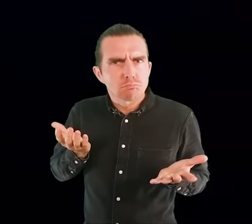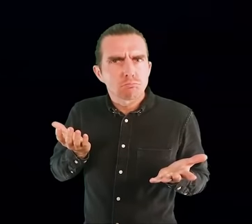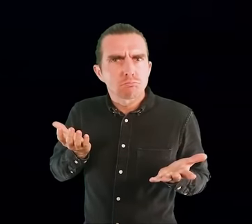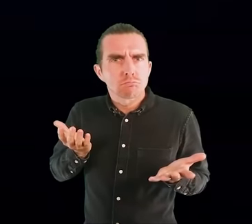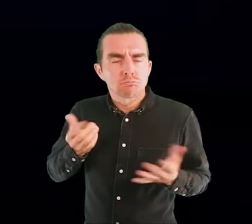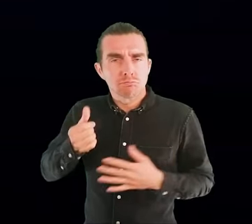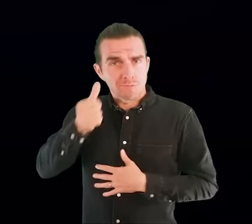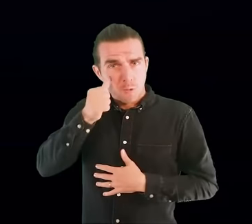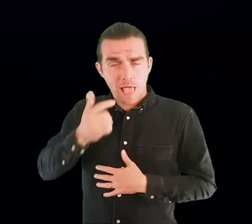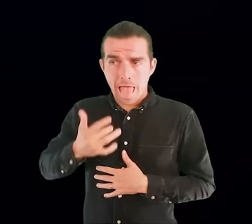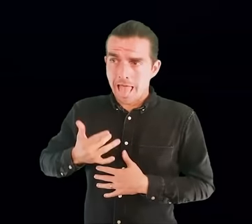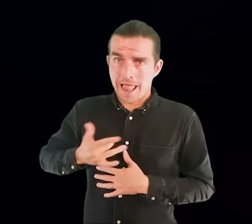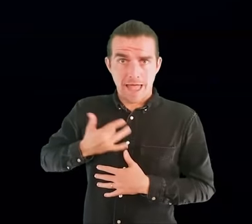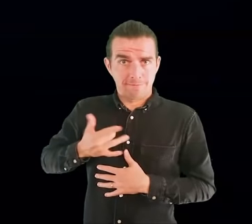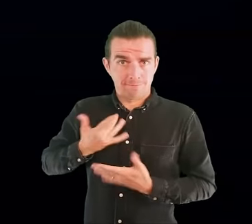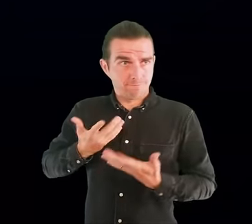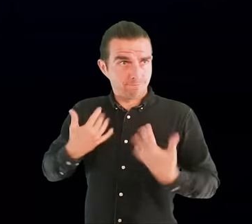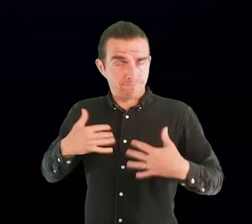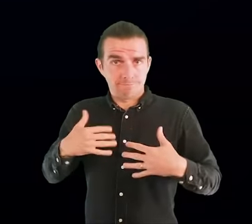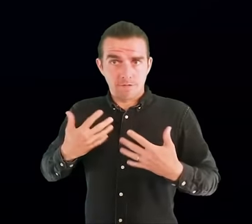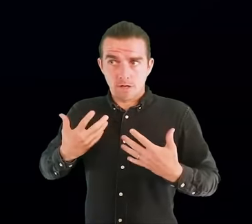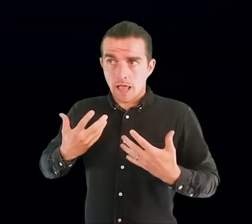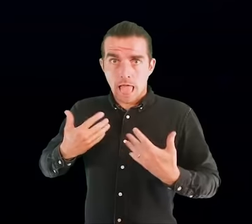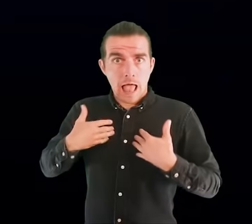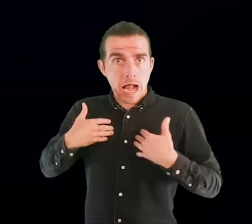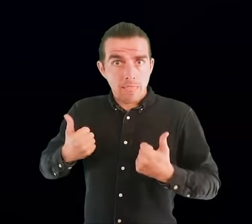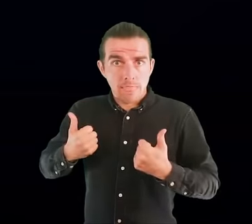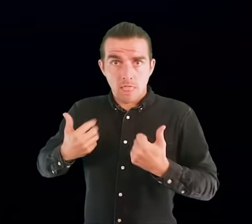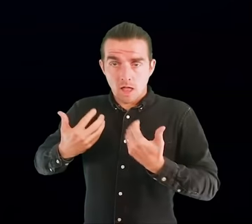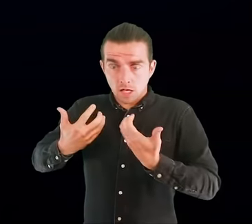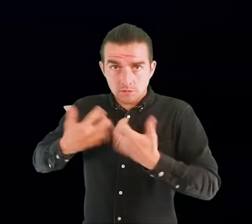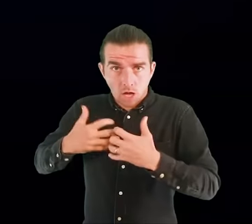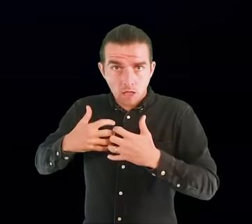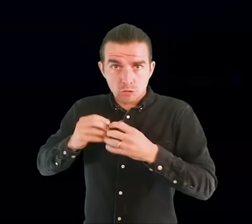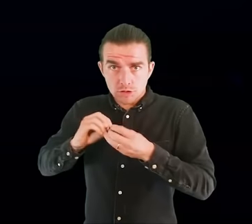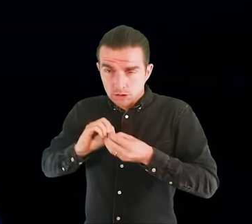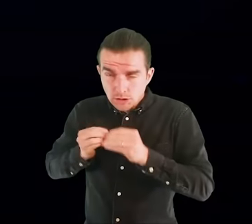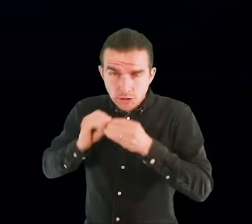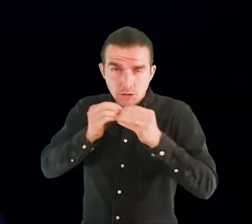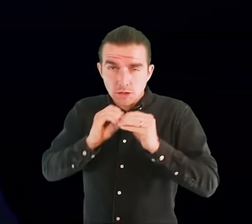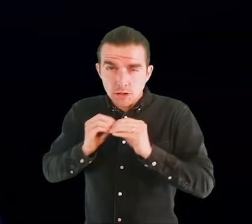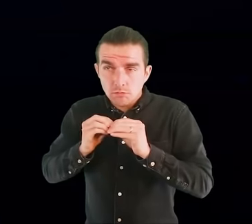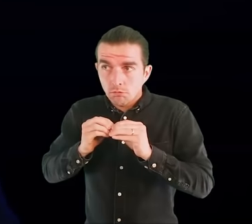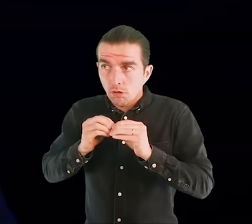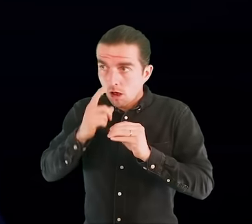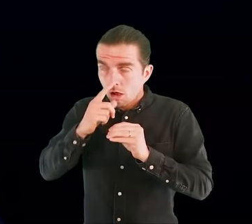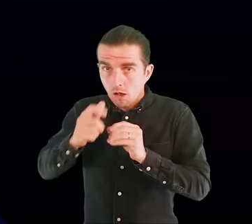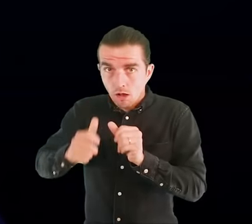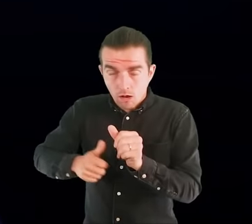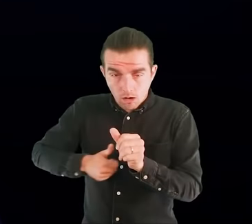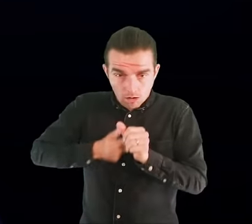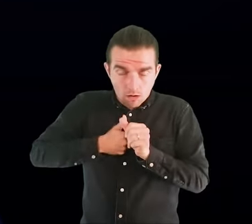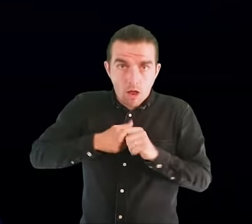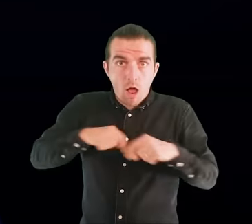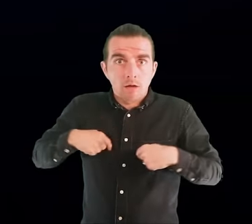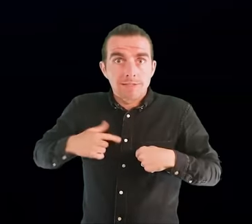today, we could live much longer than ever. Yet, this doesn't really seem to excite us.